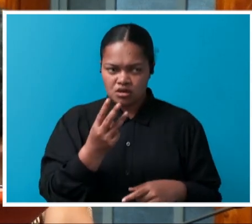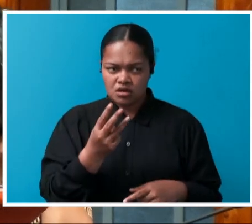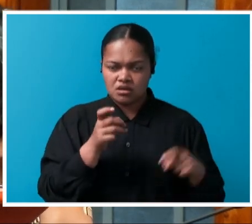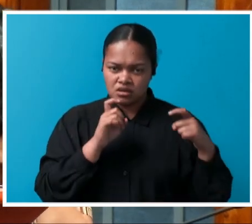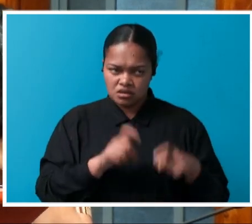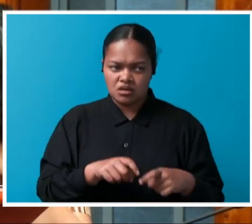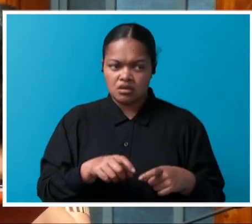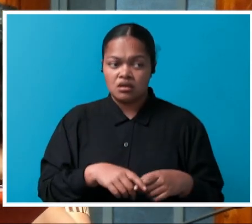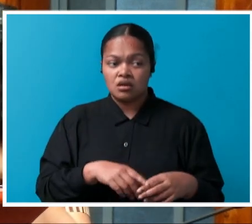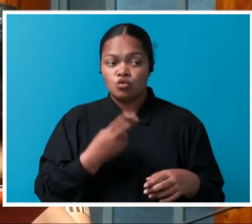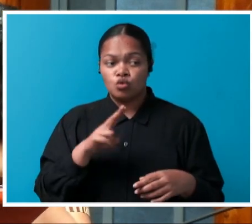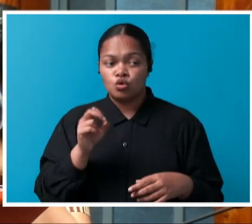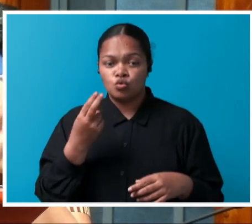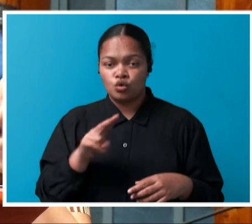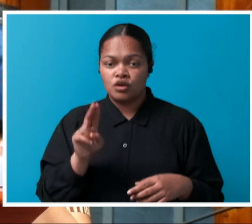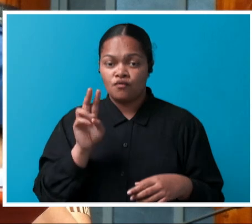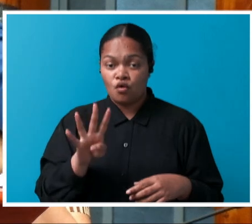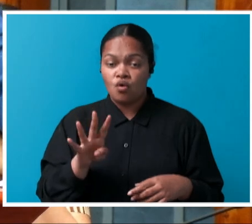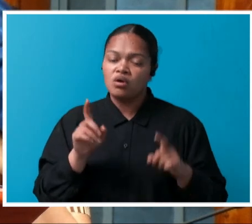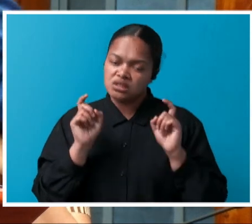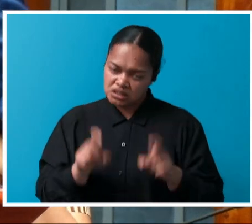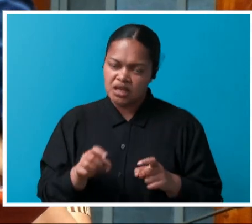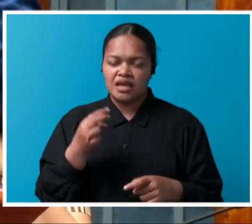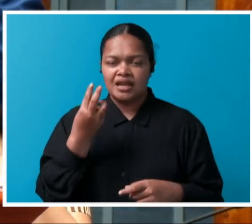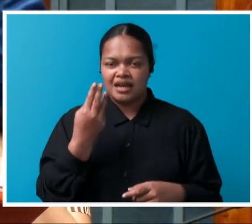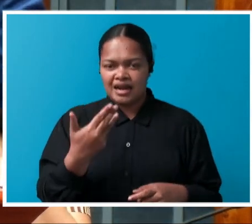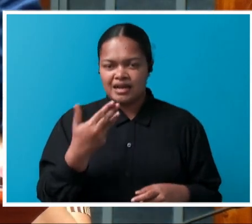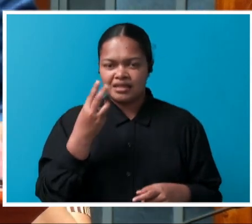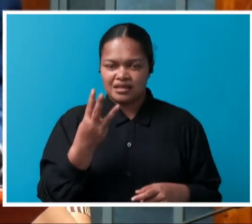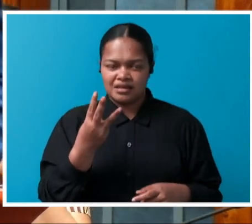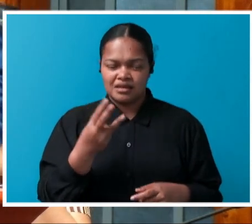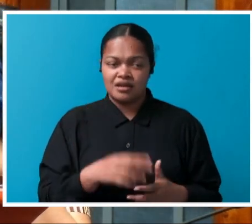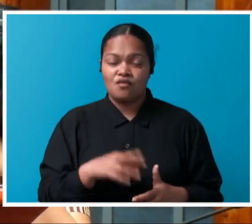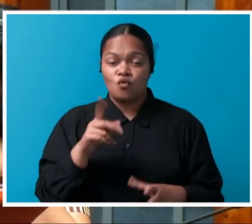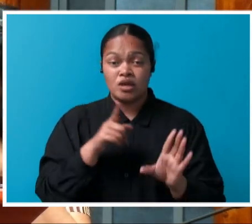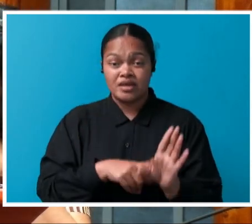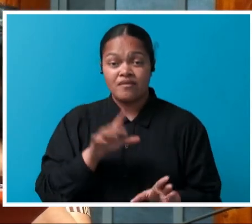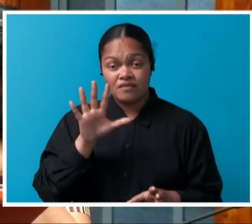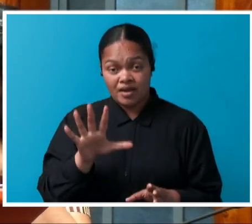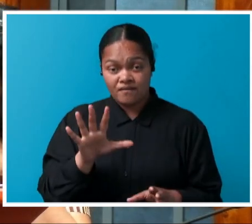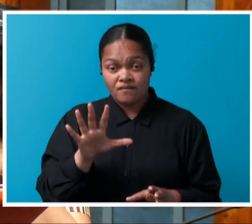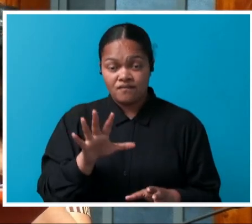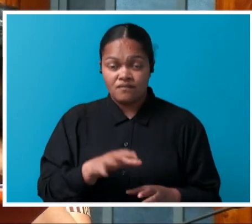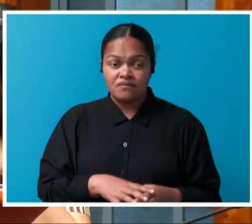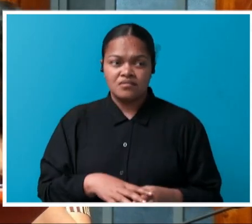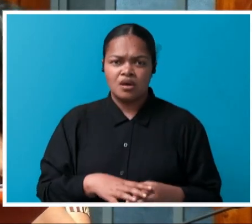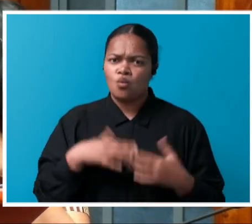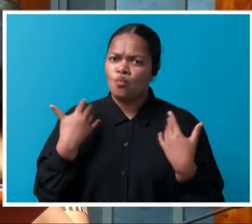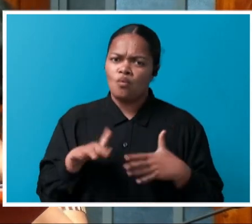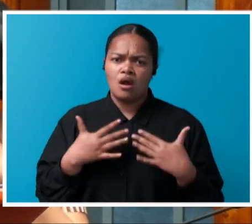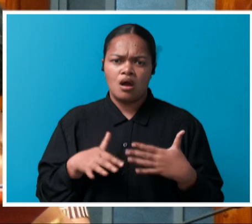in 2024 at also 93%. For the numeracy rate for year 5, there has been a significant